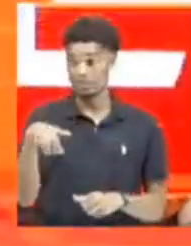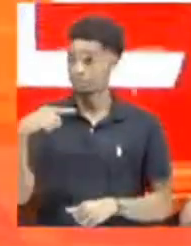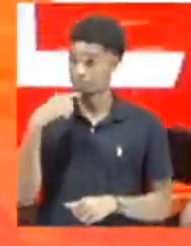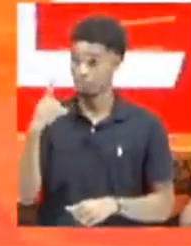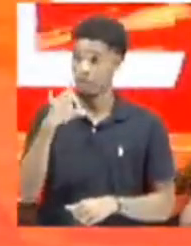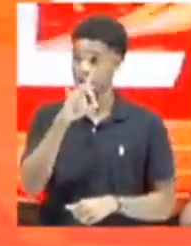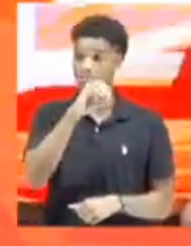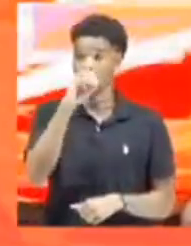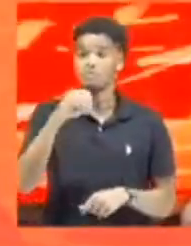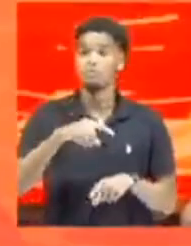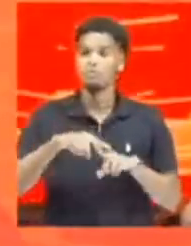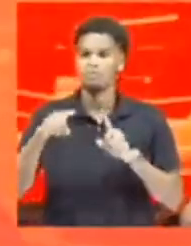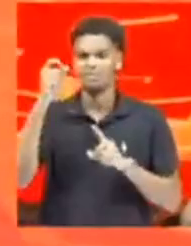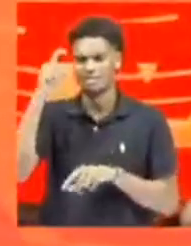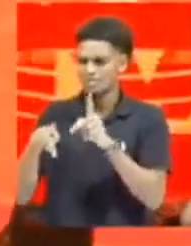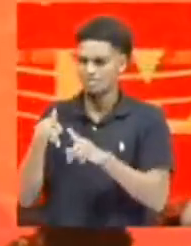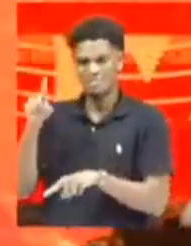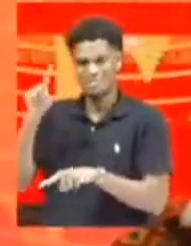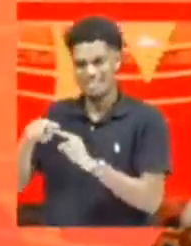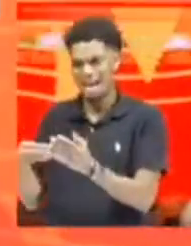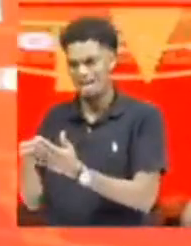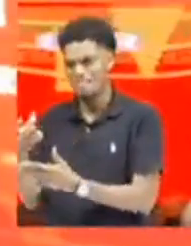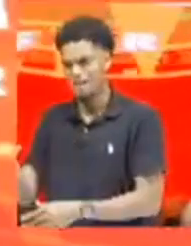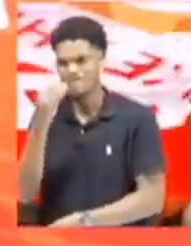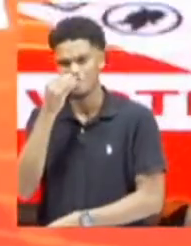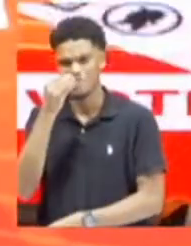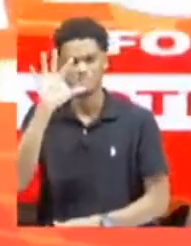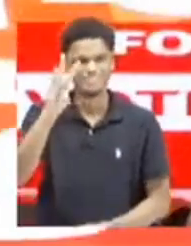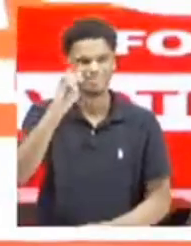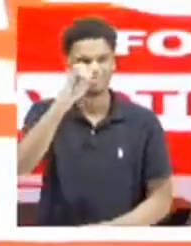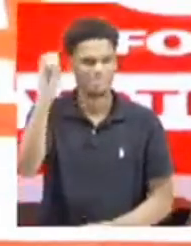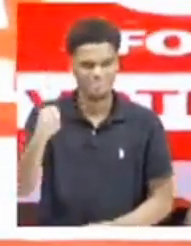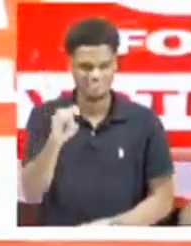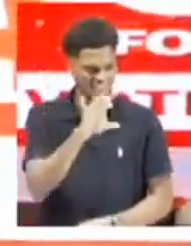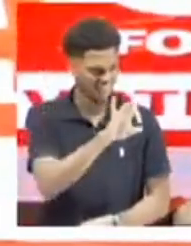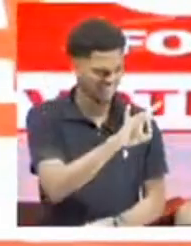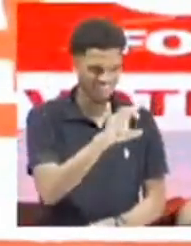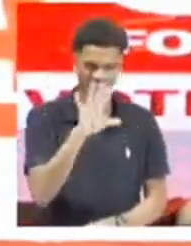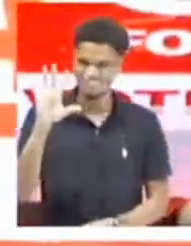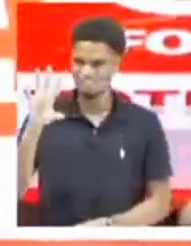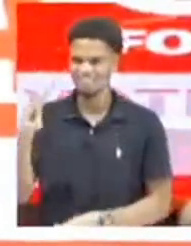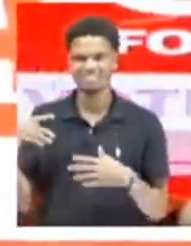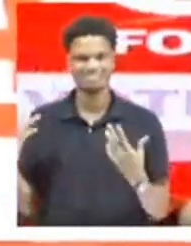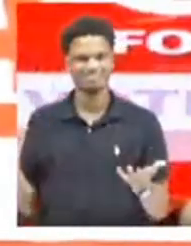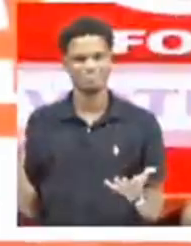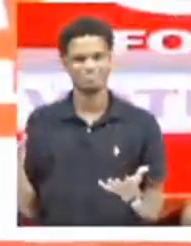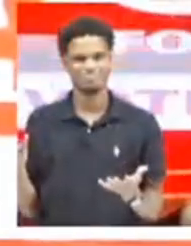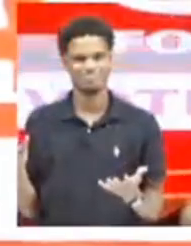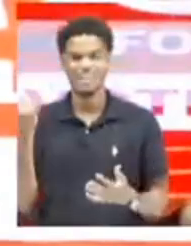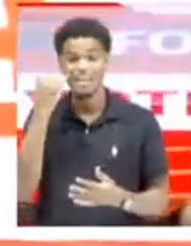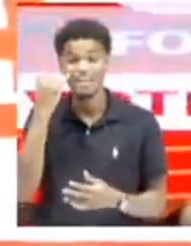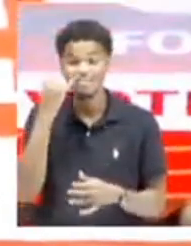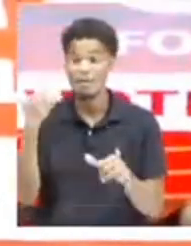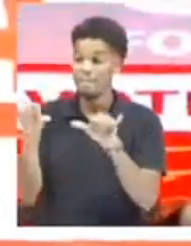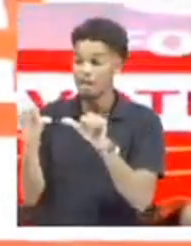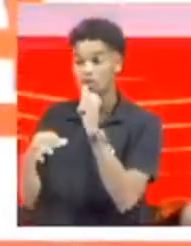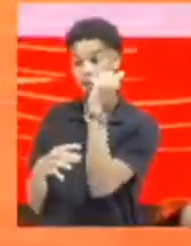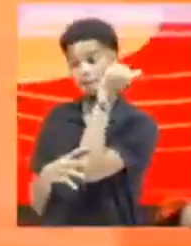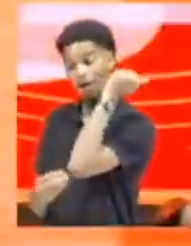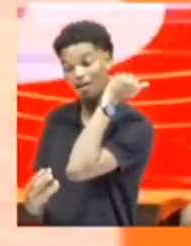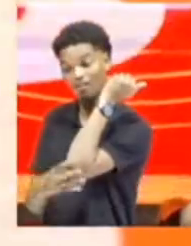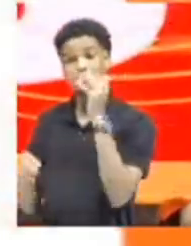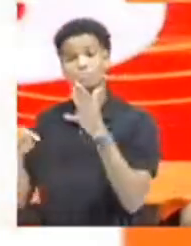is 56%. If there's any measure of poverty, it must be the man who can't buy the